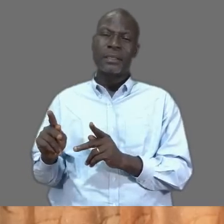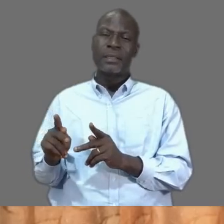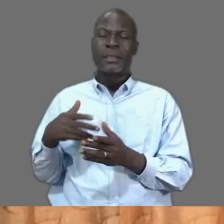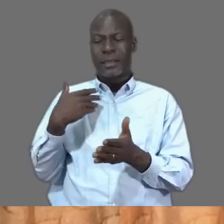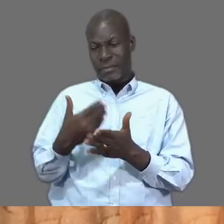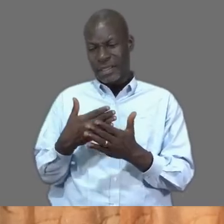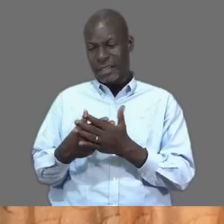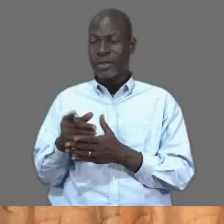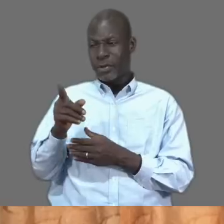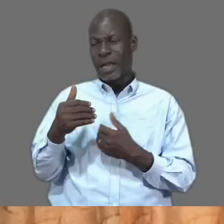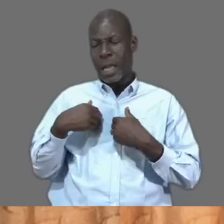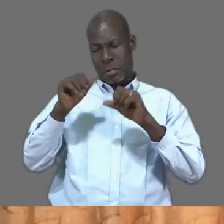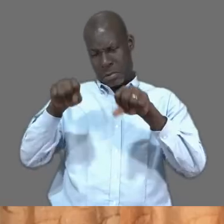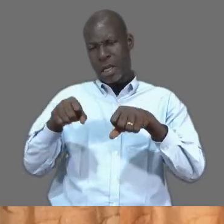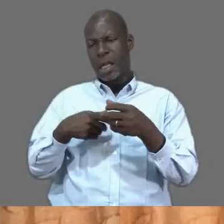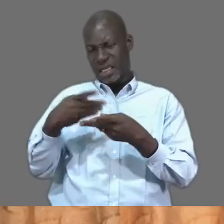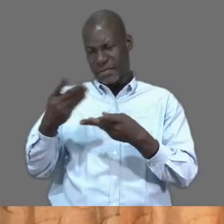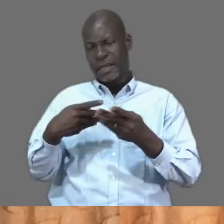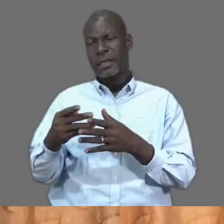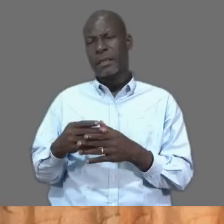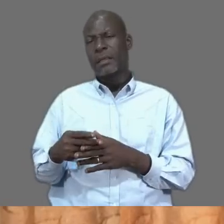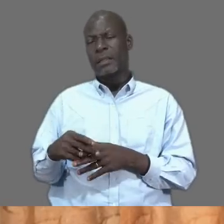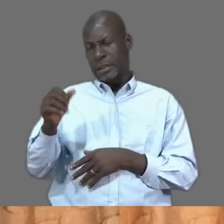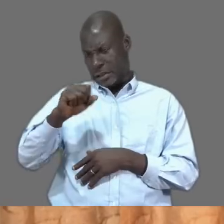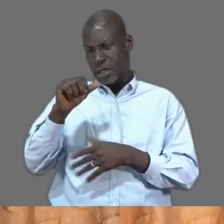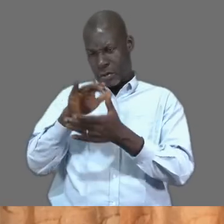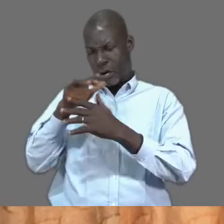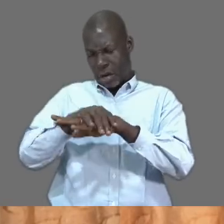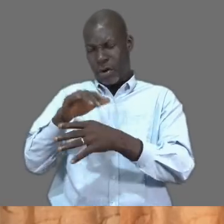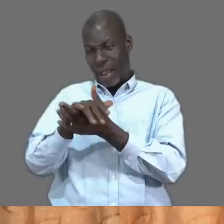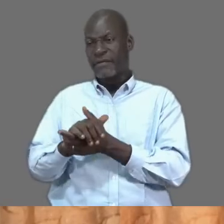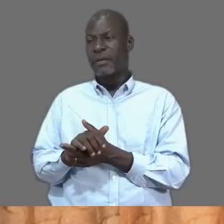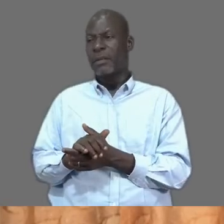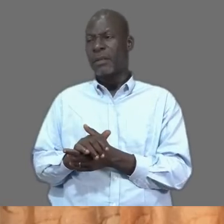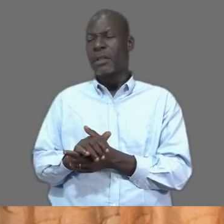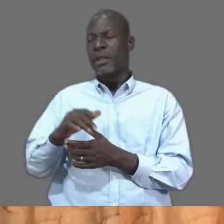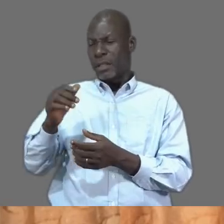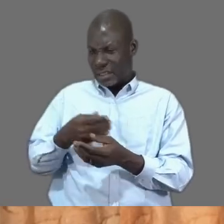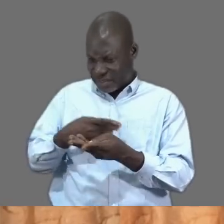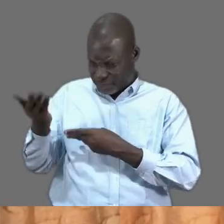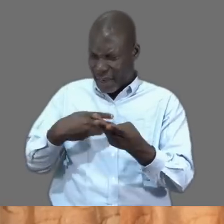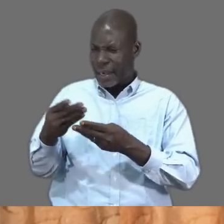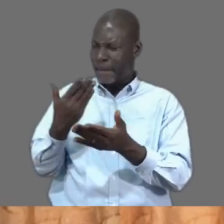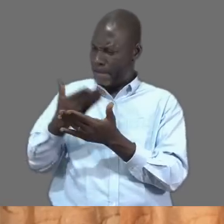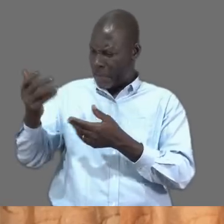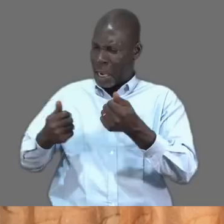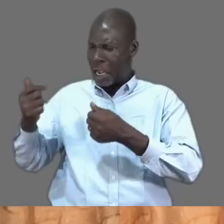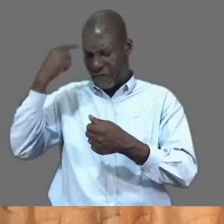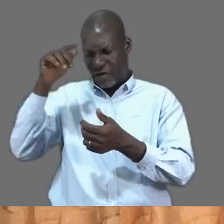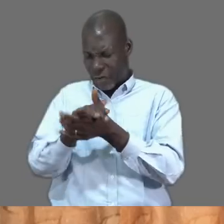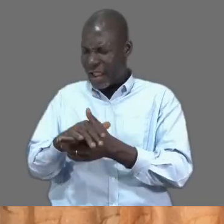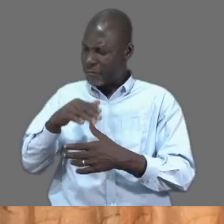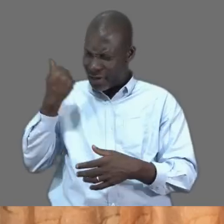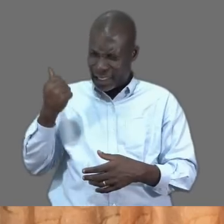sika biara a wo abe so spend no spend them on your wife spoil her wo betumi atoka ama no atoka ama